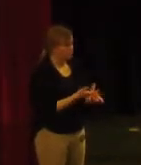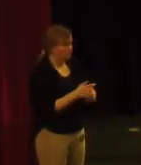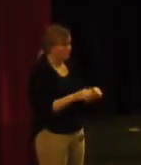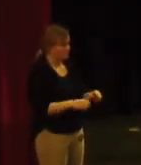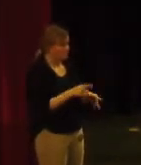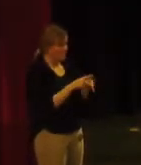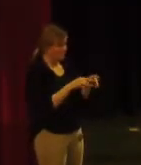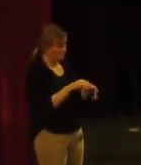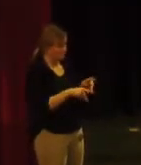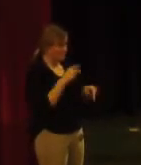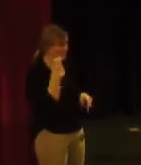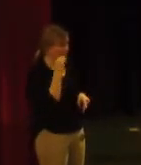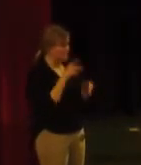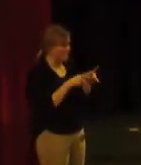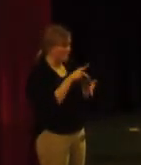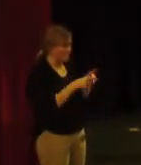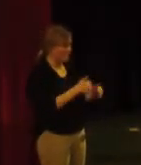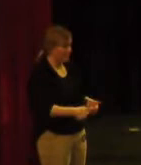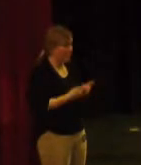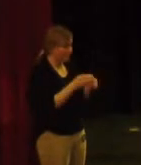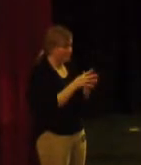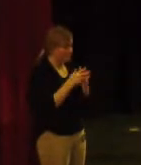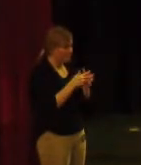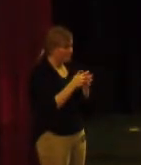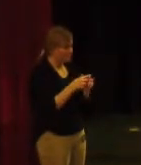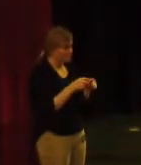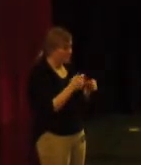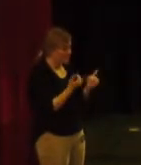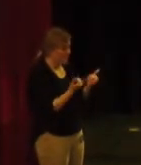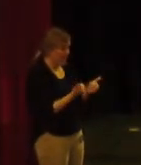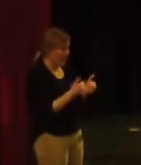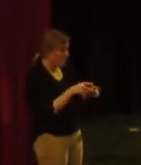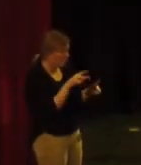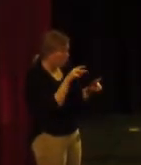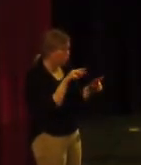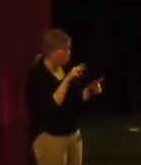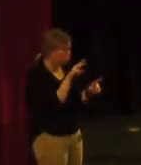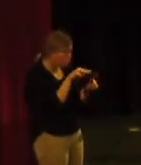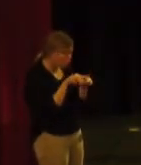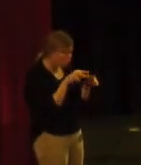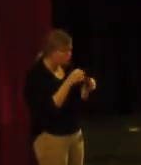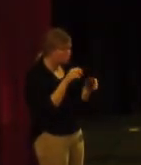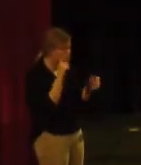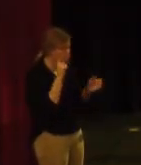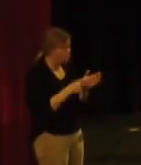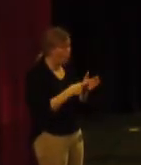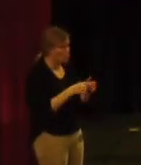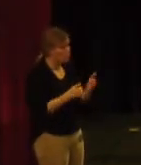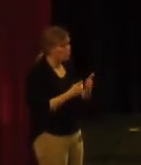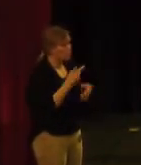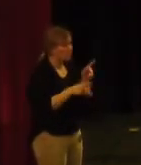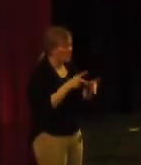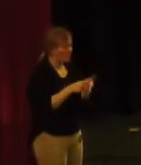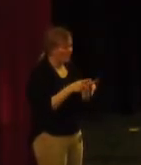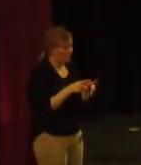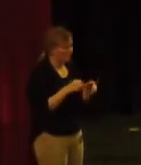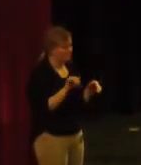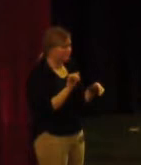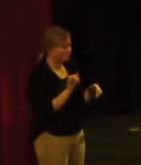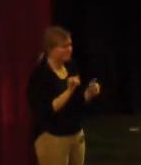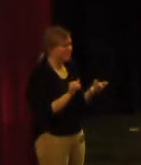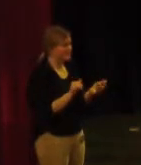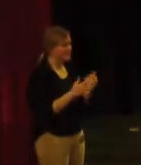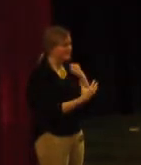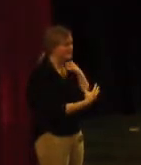so sort of looked at the newcomers as kind of lower class. Thinking back to that quote I read you at the start, you know, they were the wretched, the